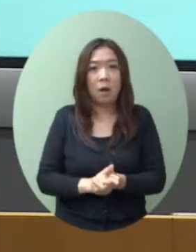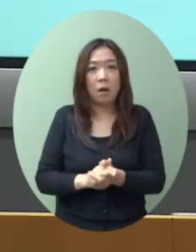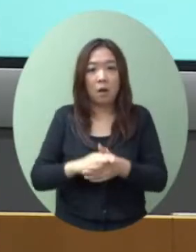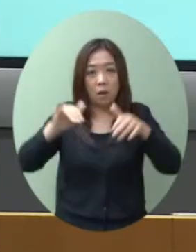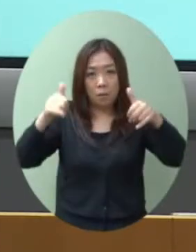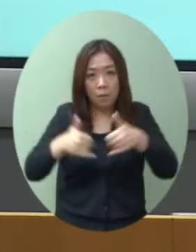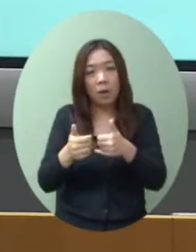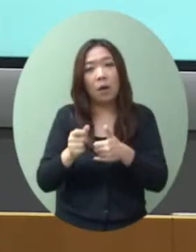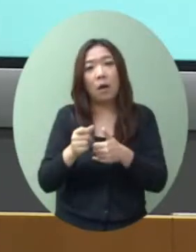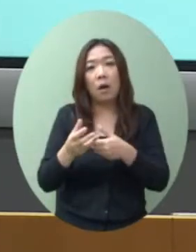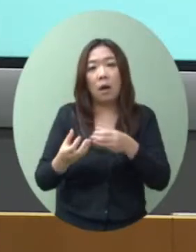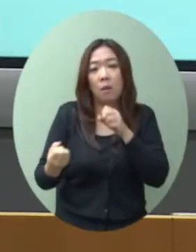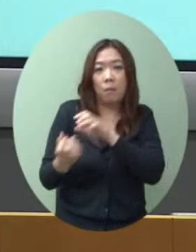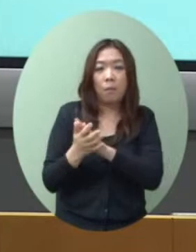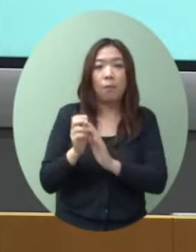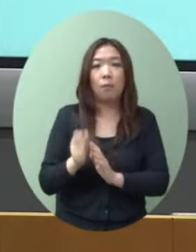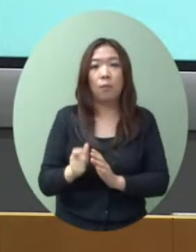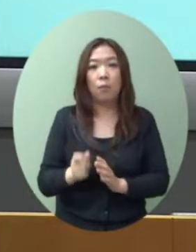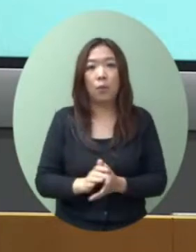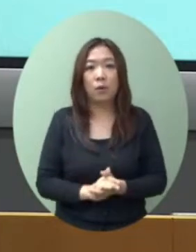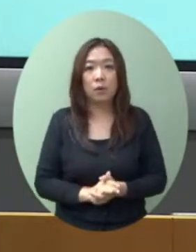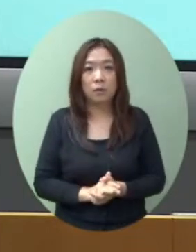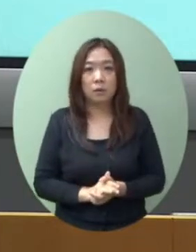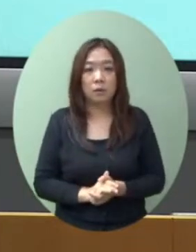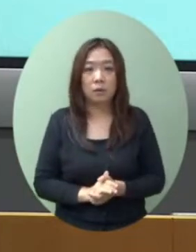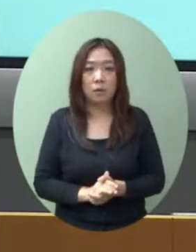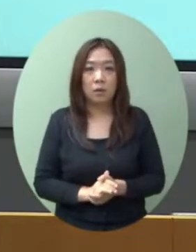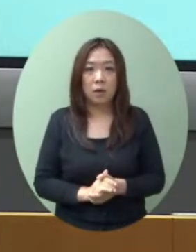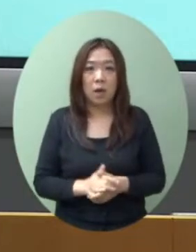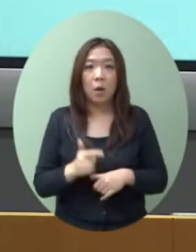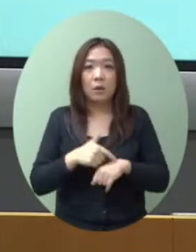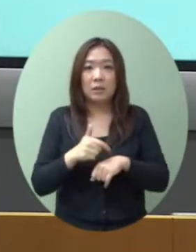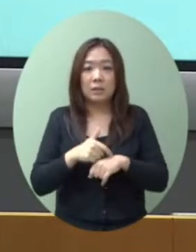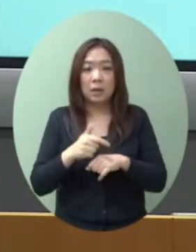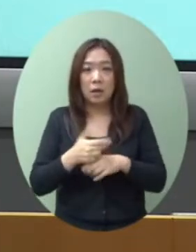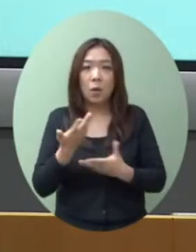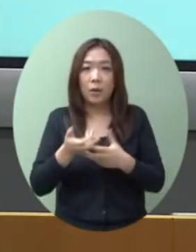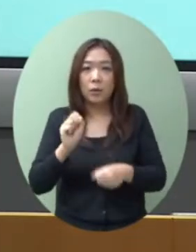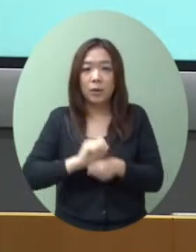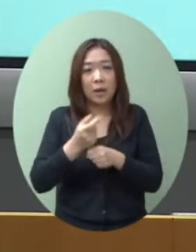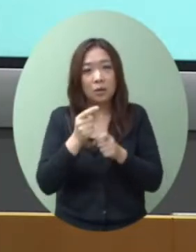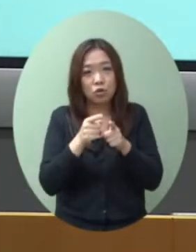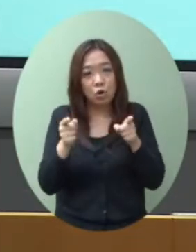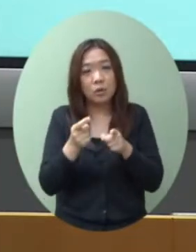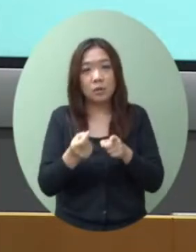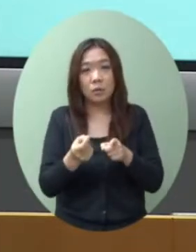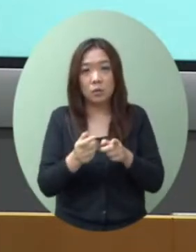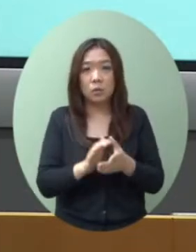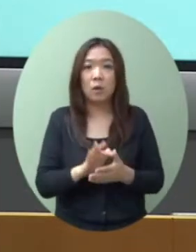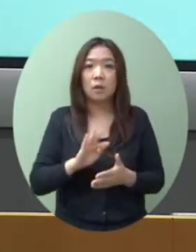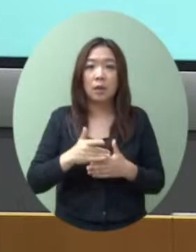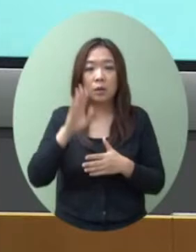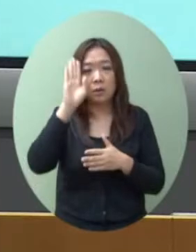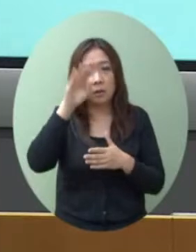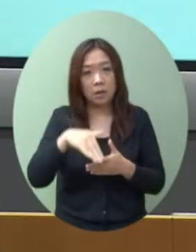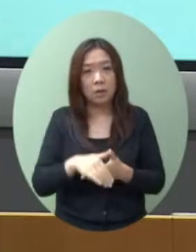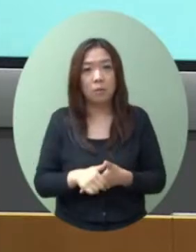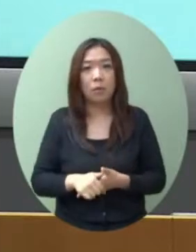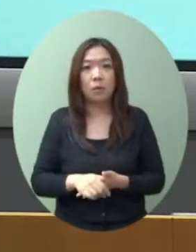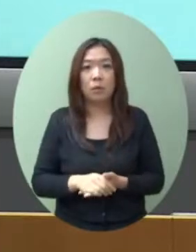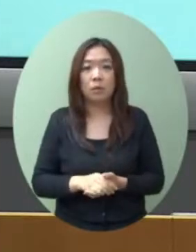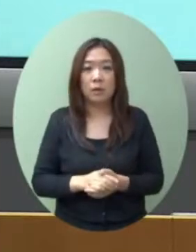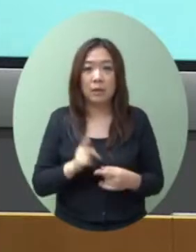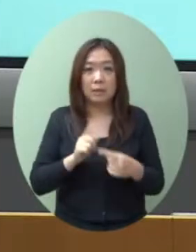We want to make sure that they will not cross paths and there will not be